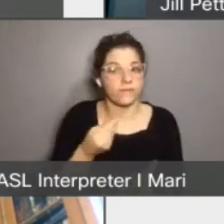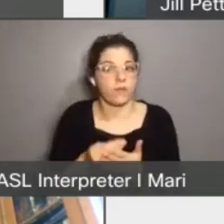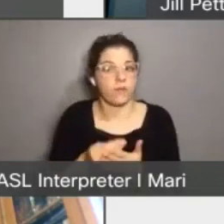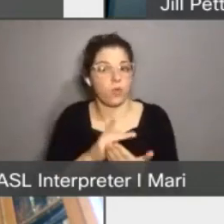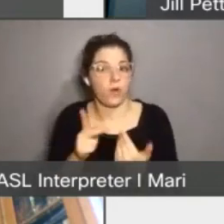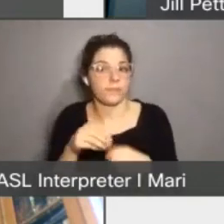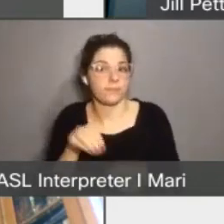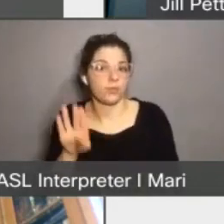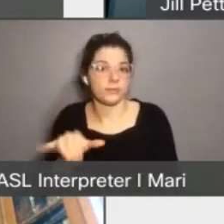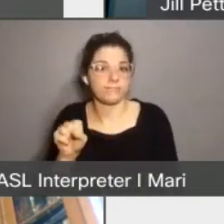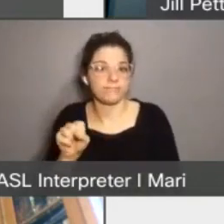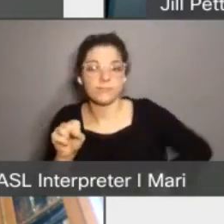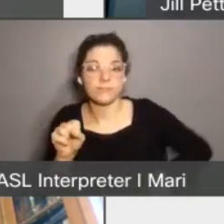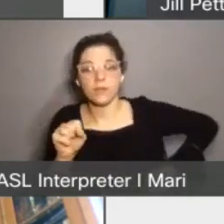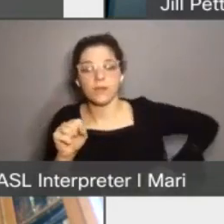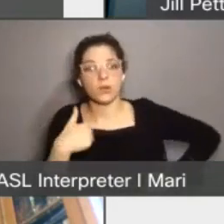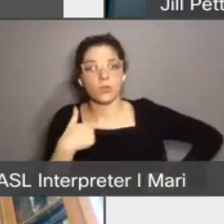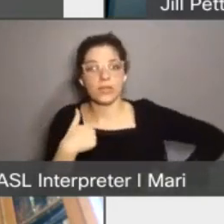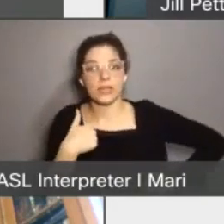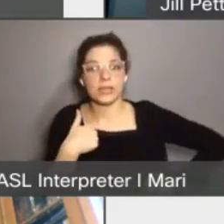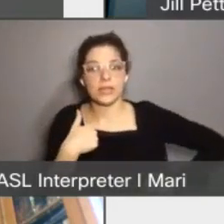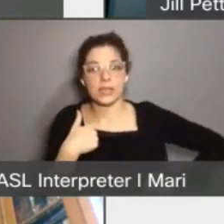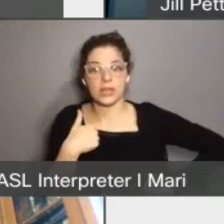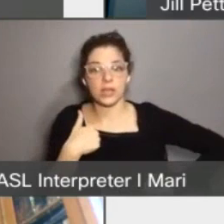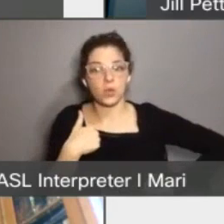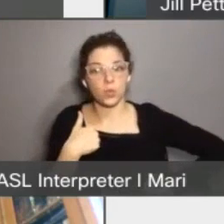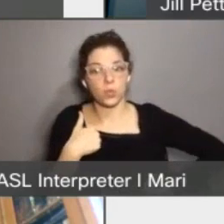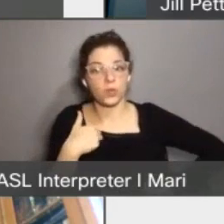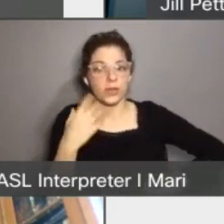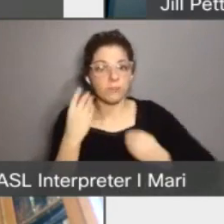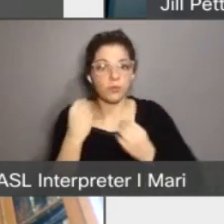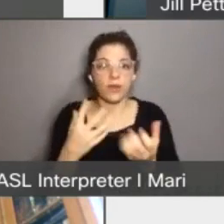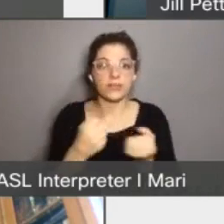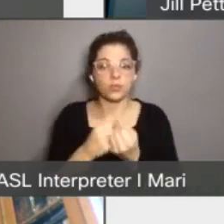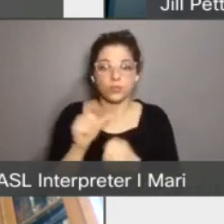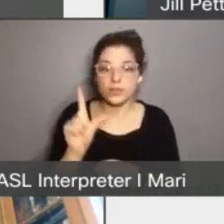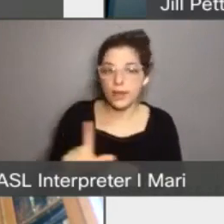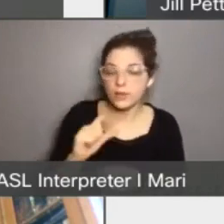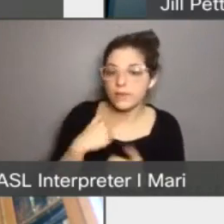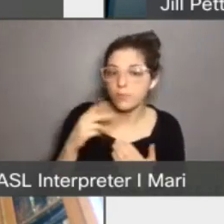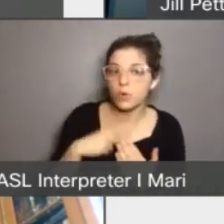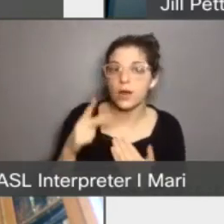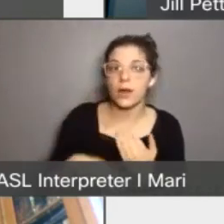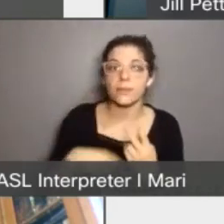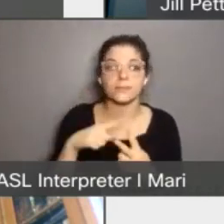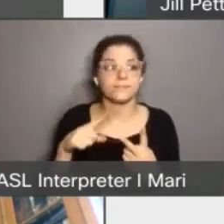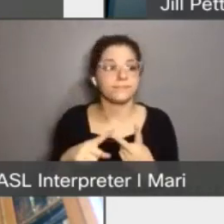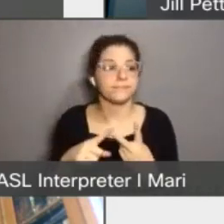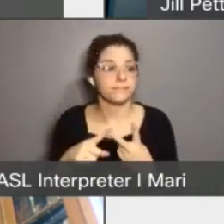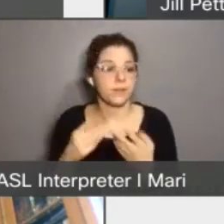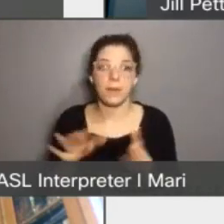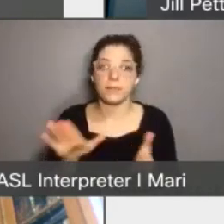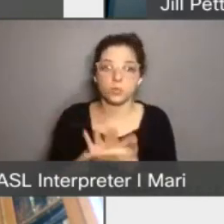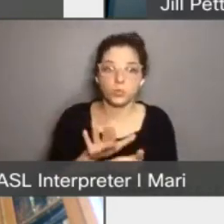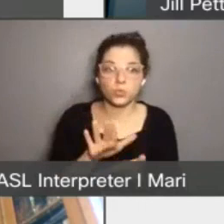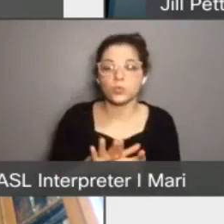Brooklyn, including, and we provide supports to libraries, have programs, public